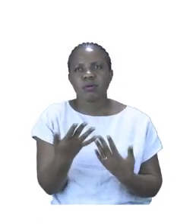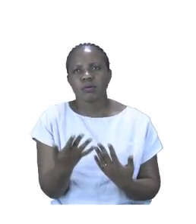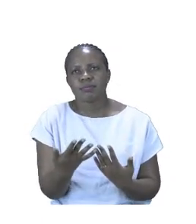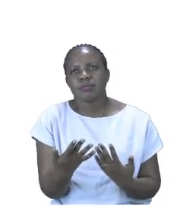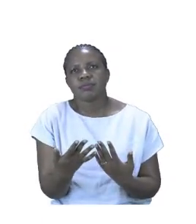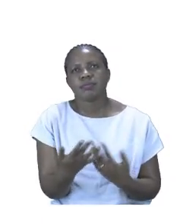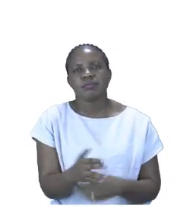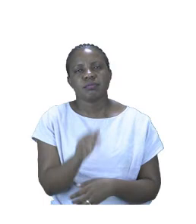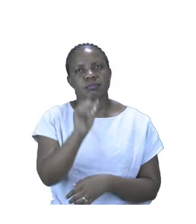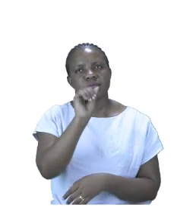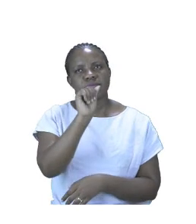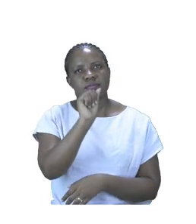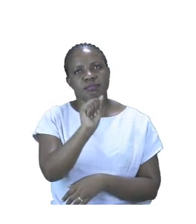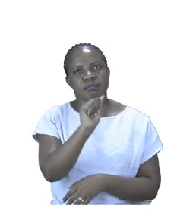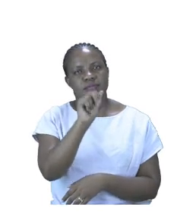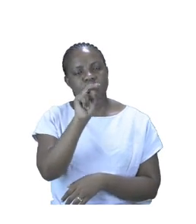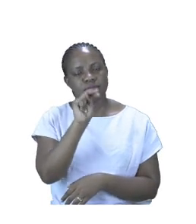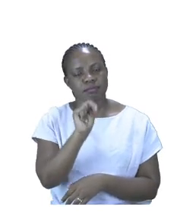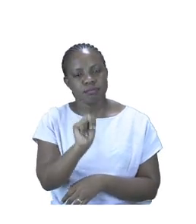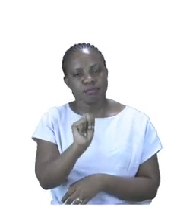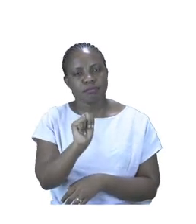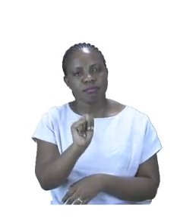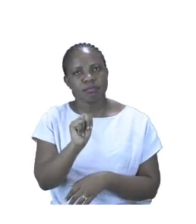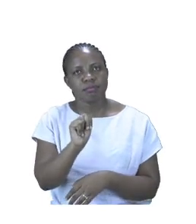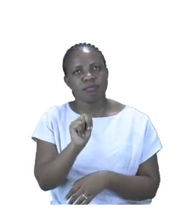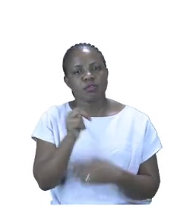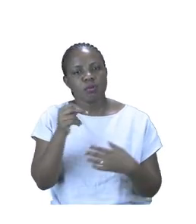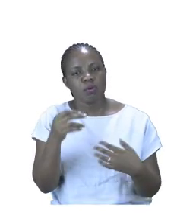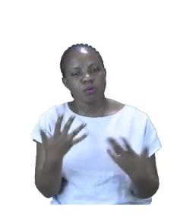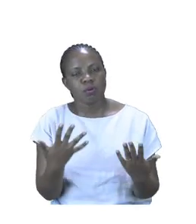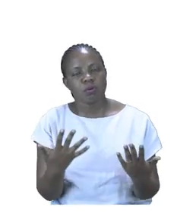we say the burger?